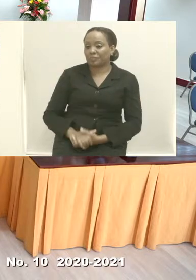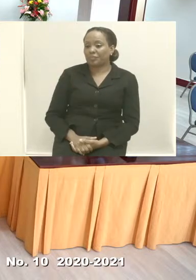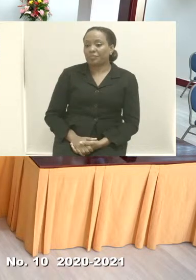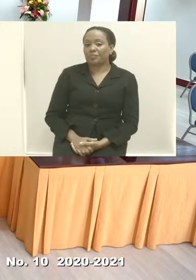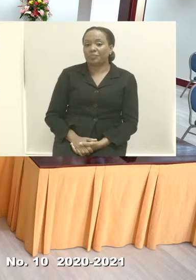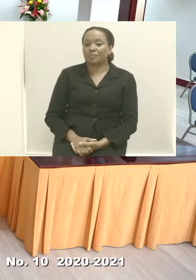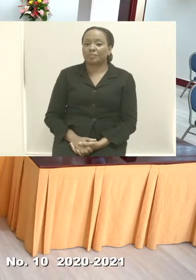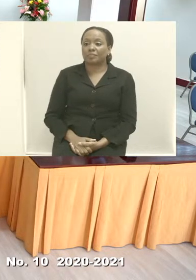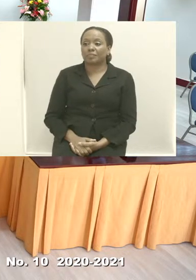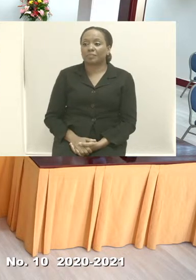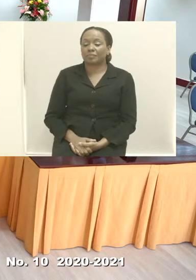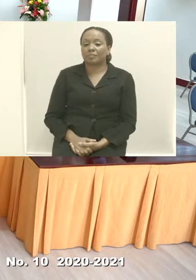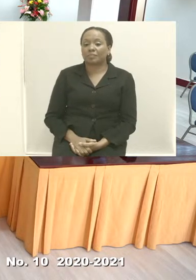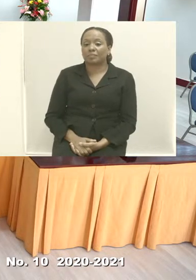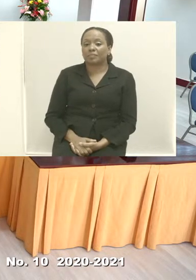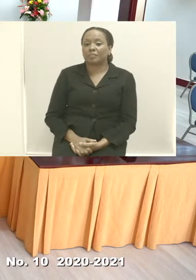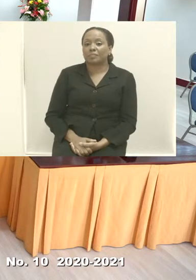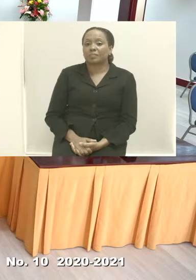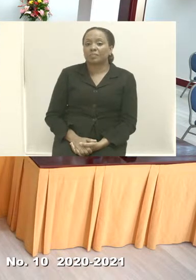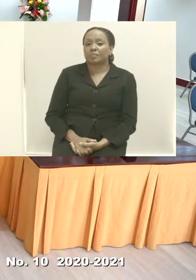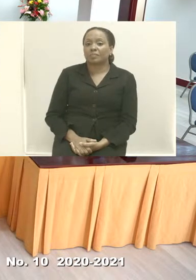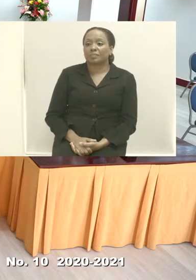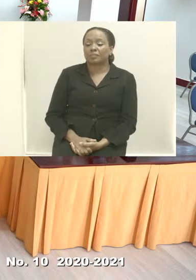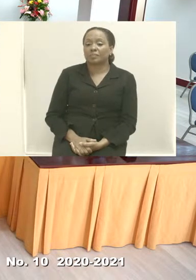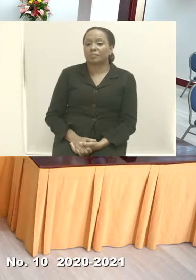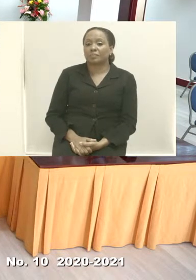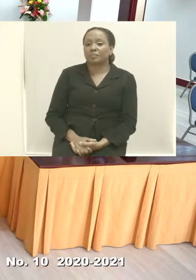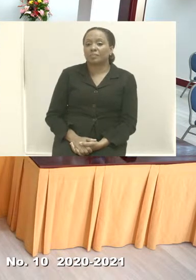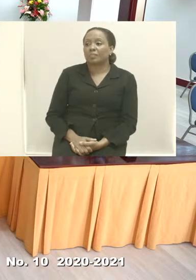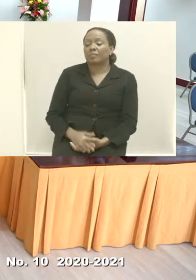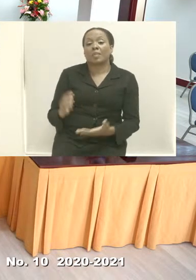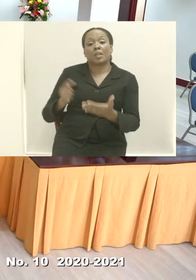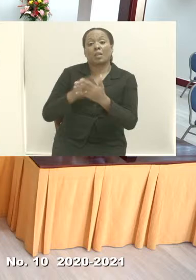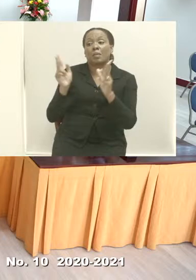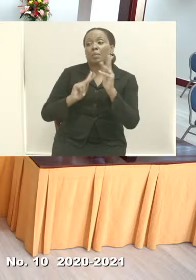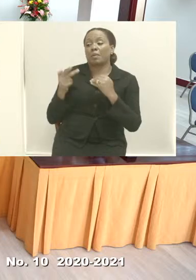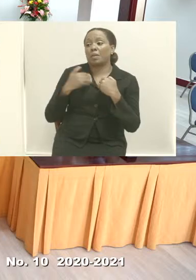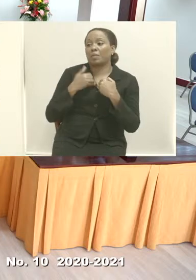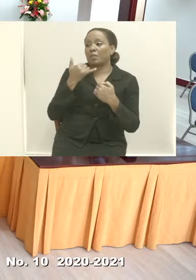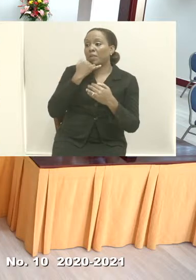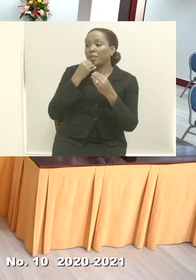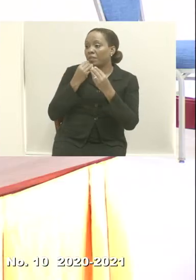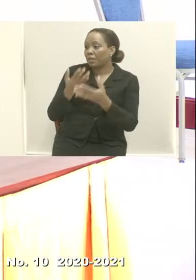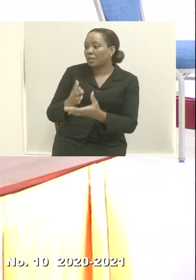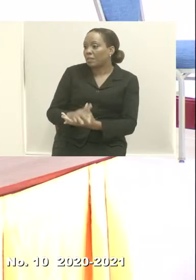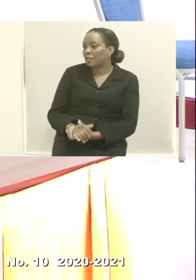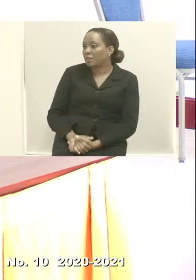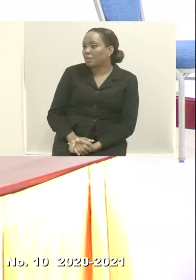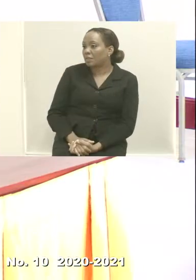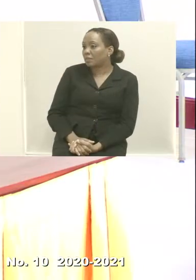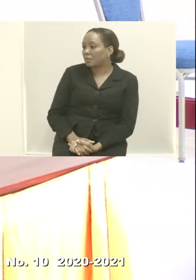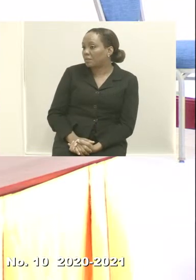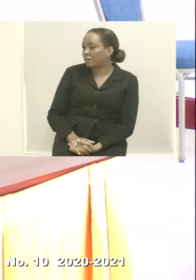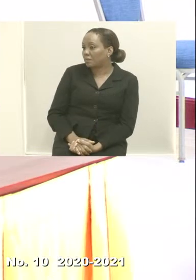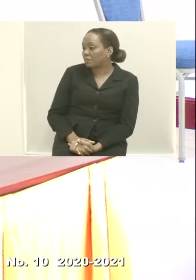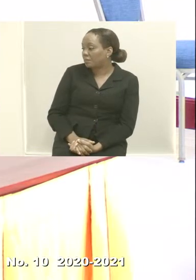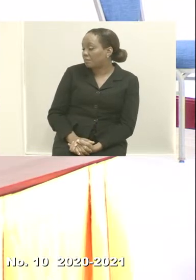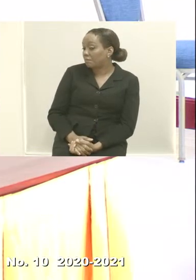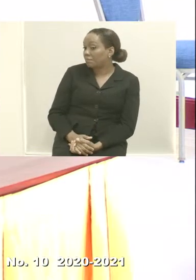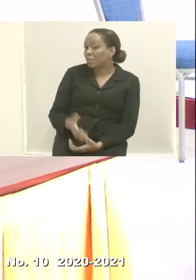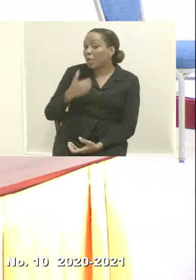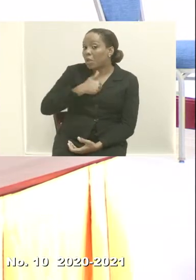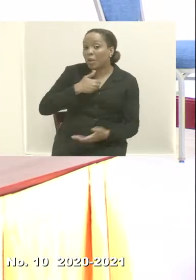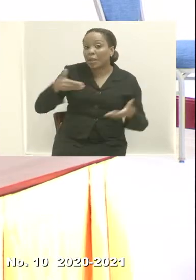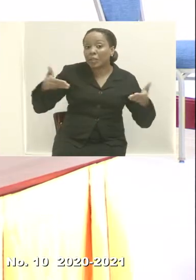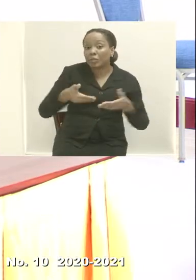with people putting in wrong bank accounts. Sorry, P.S. Reed, could you introduce yourself for our purposes?